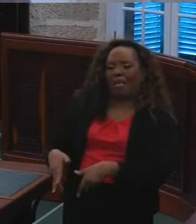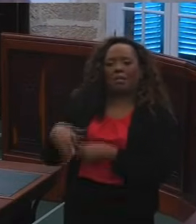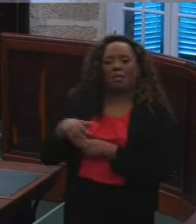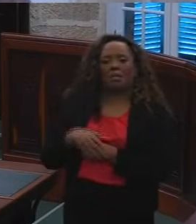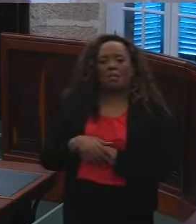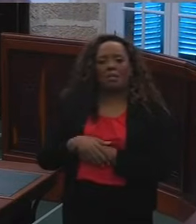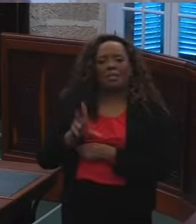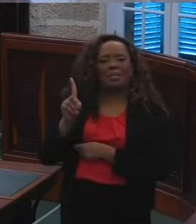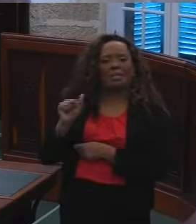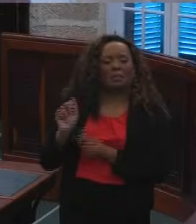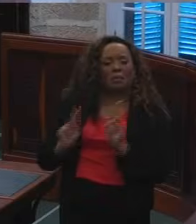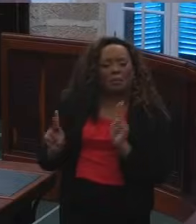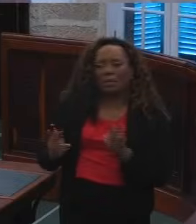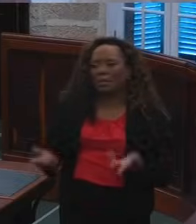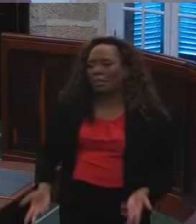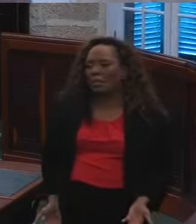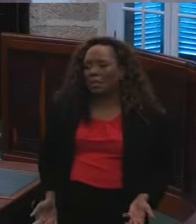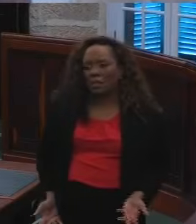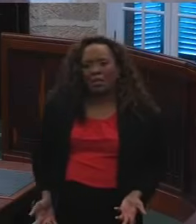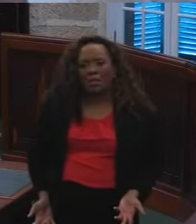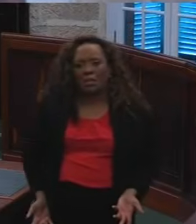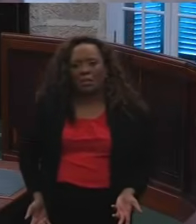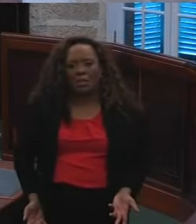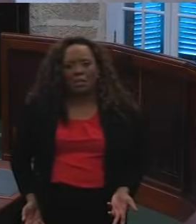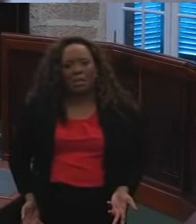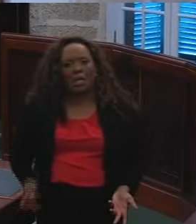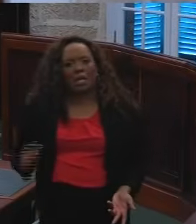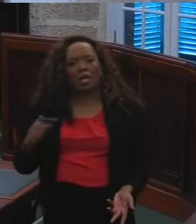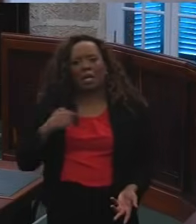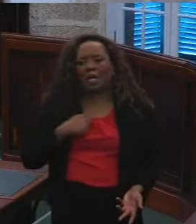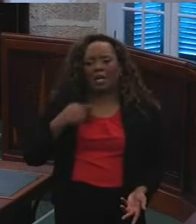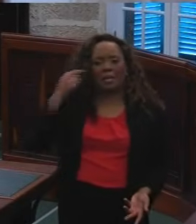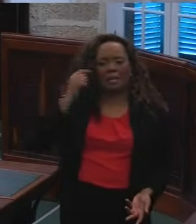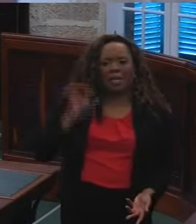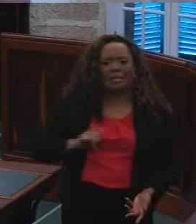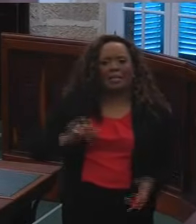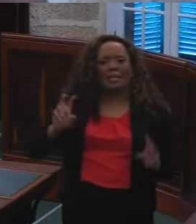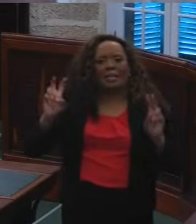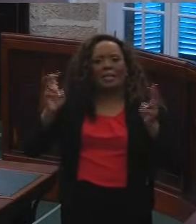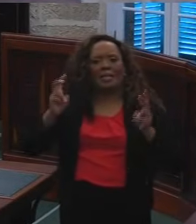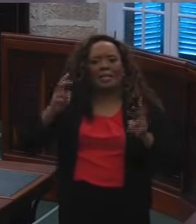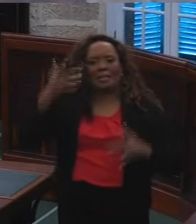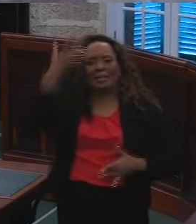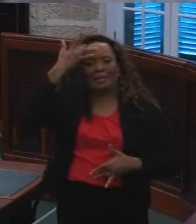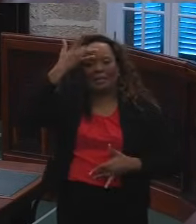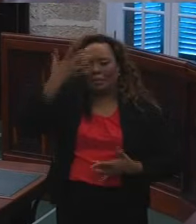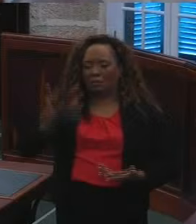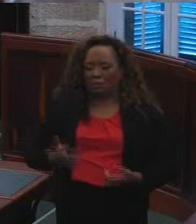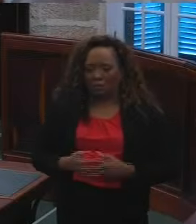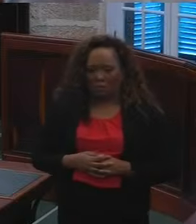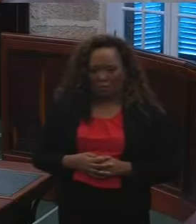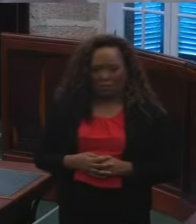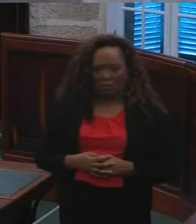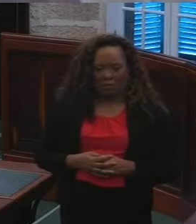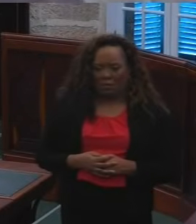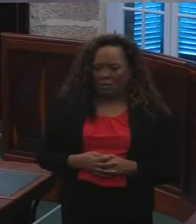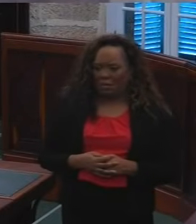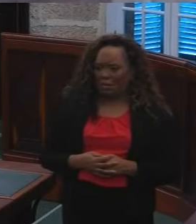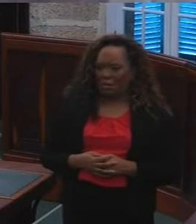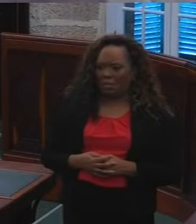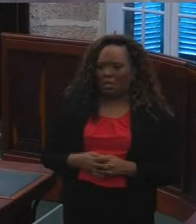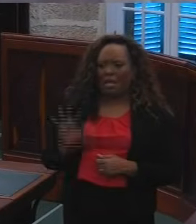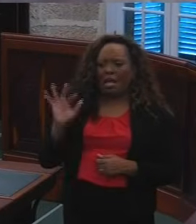this illness, I will call it that, has permeated the length and breadth of Barbados. And